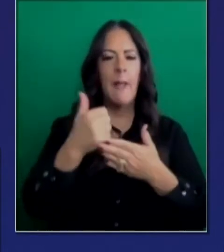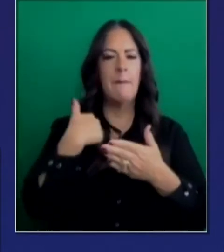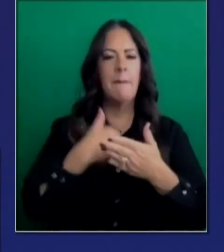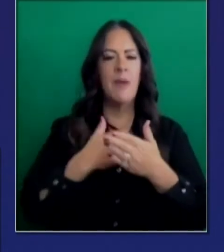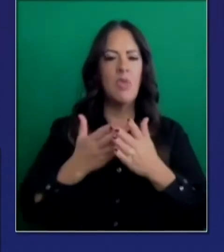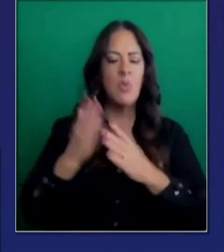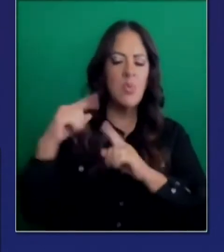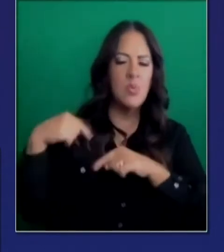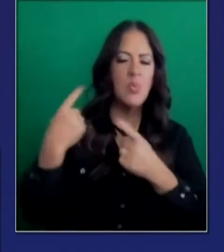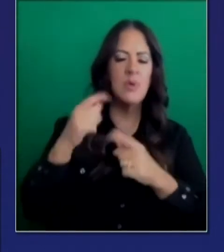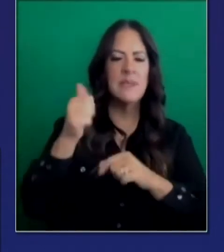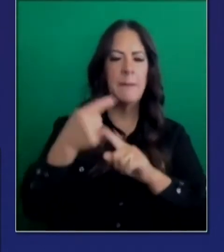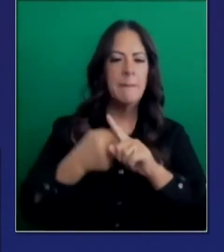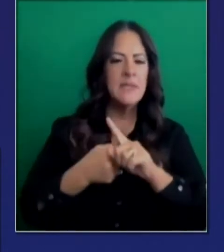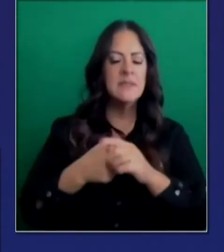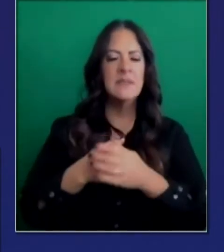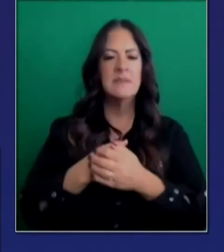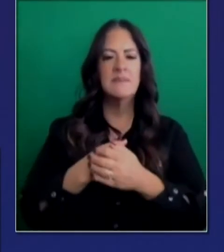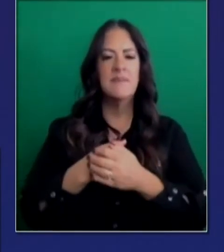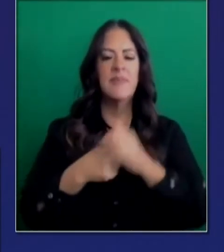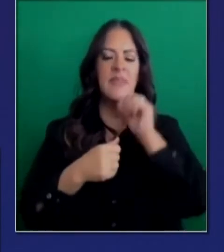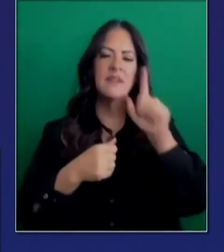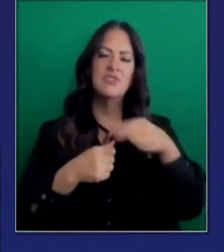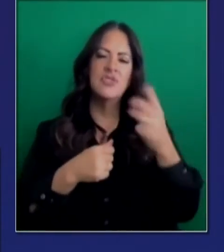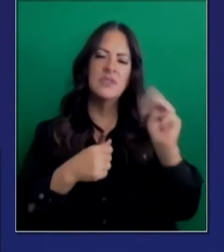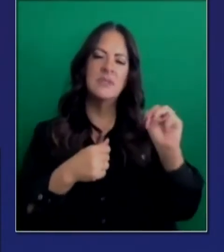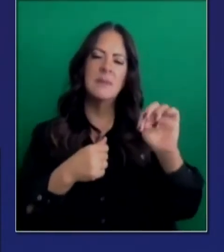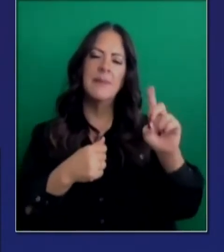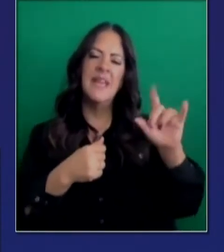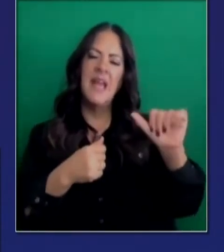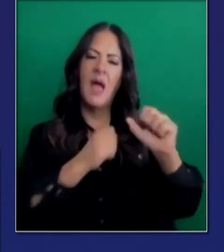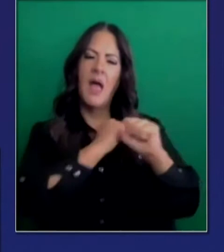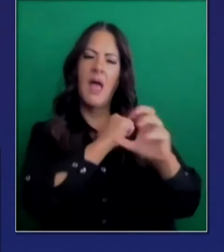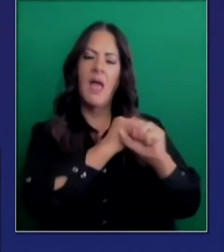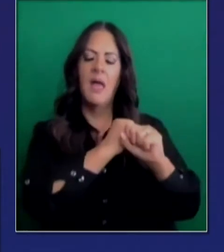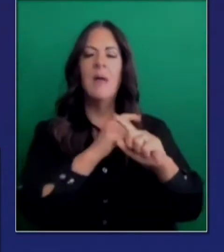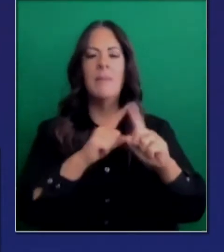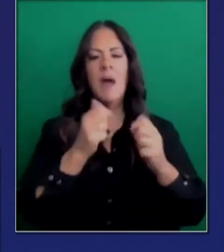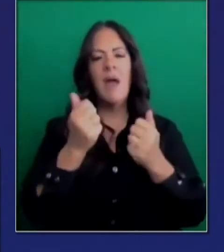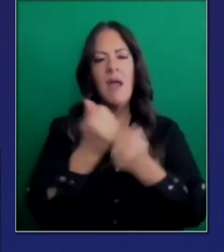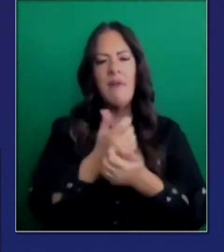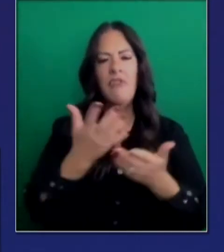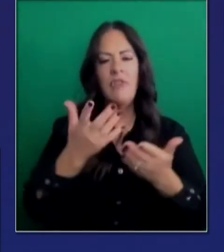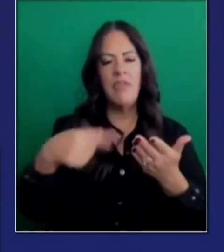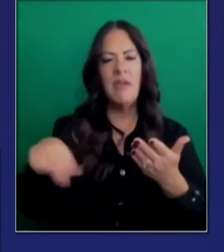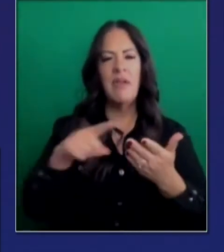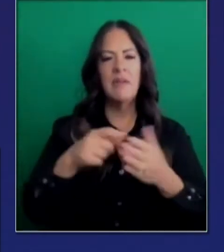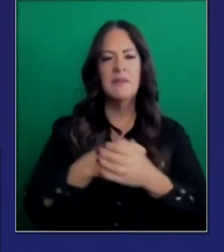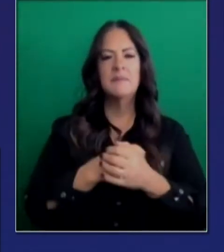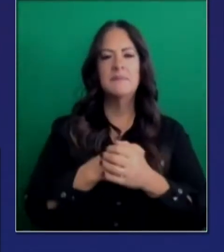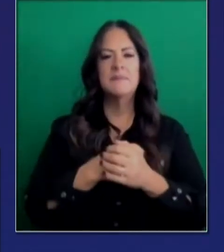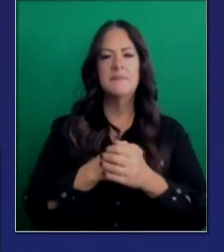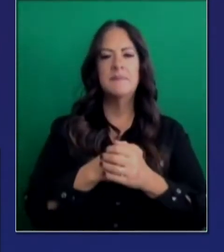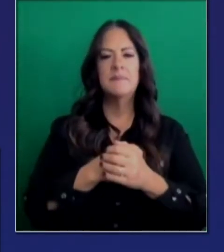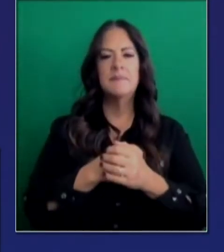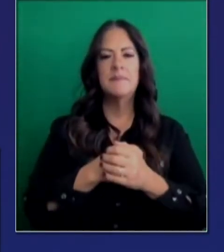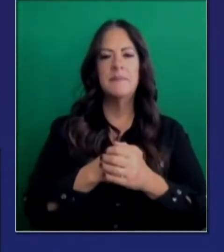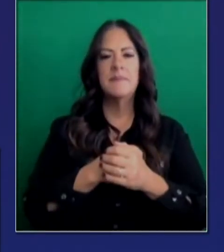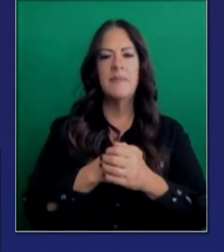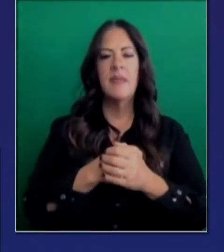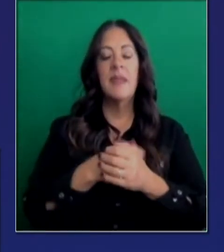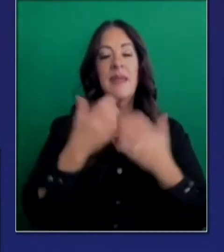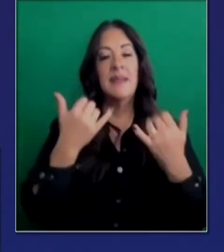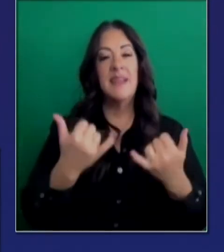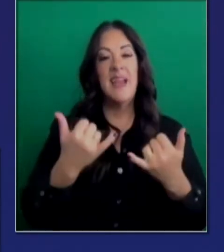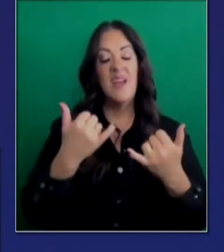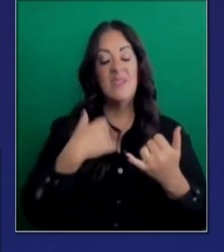media side, not just the more broadcast side of the equation. Speaking of something that is,